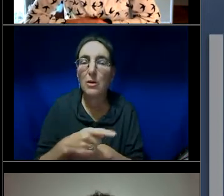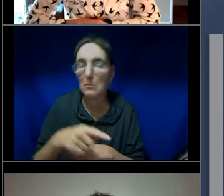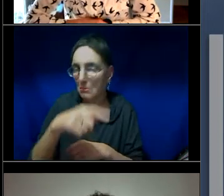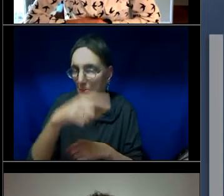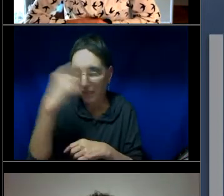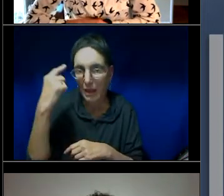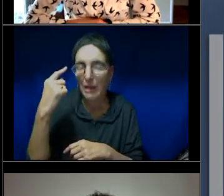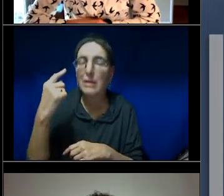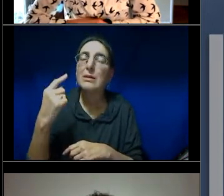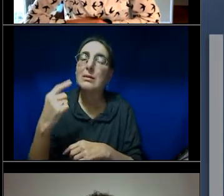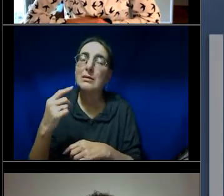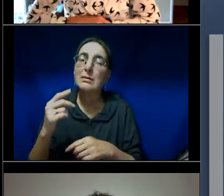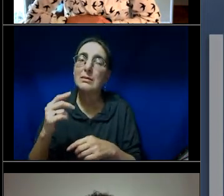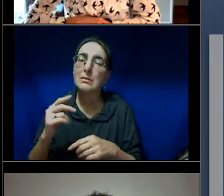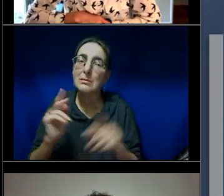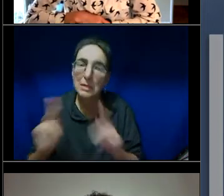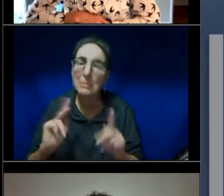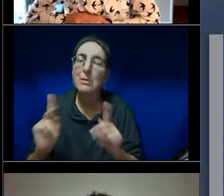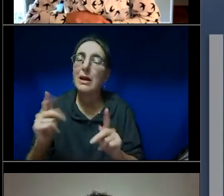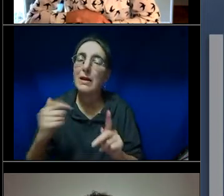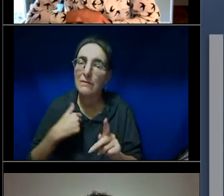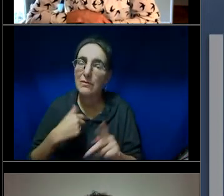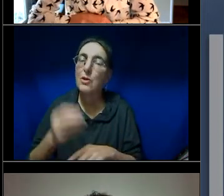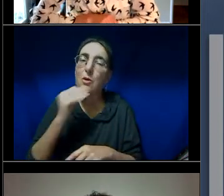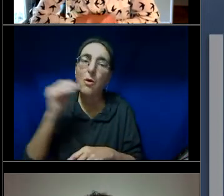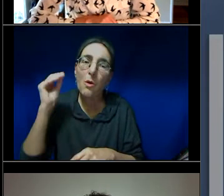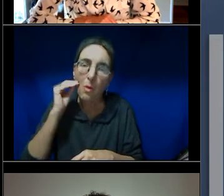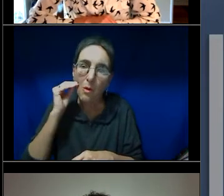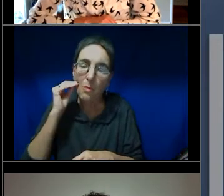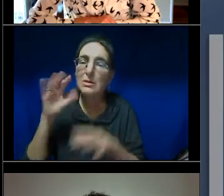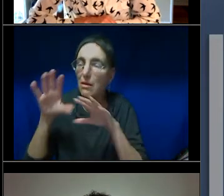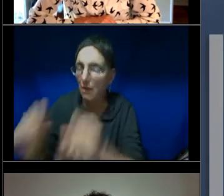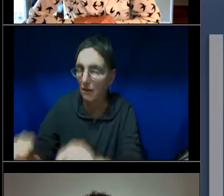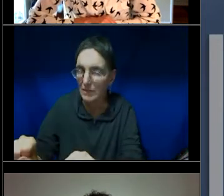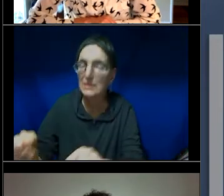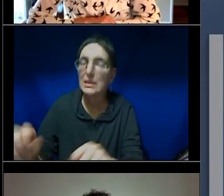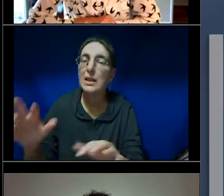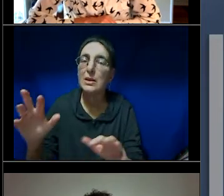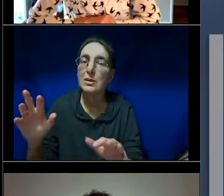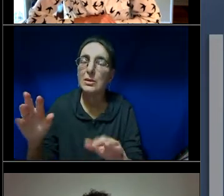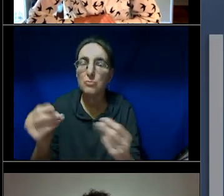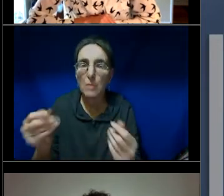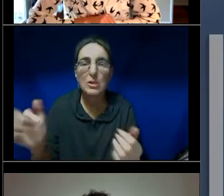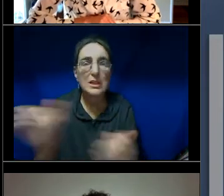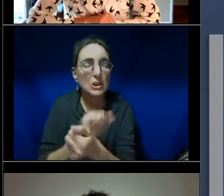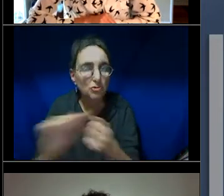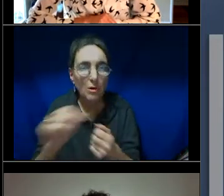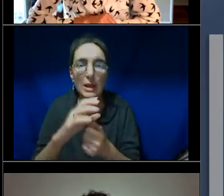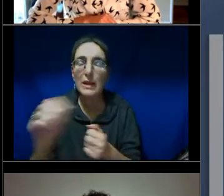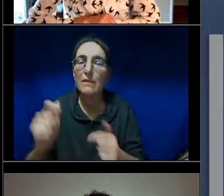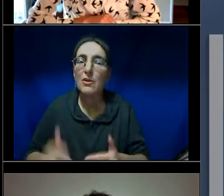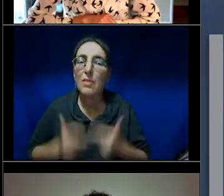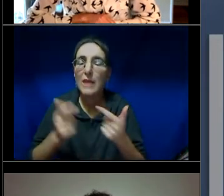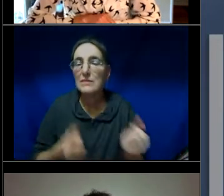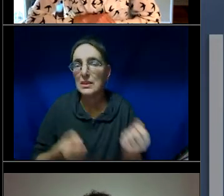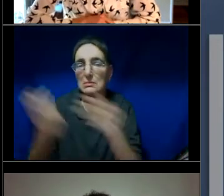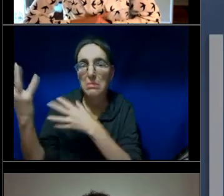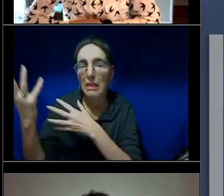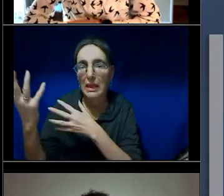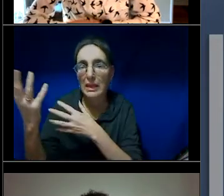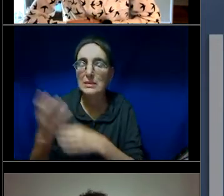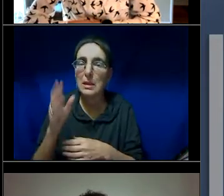homes confiscated, their property destroyed, and their lives displaced by Caltrans and the California Highway Patrol. And